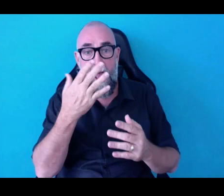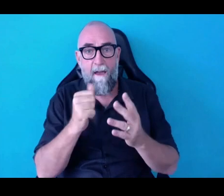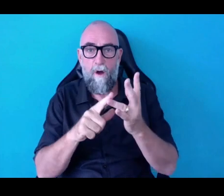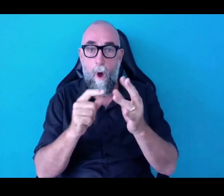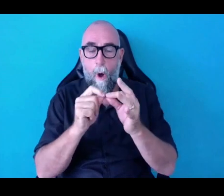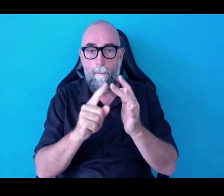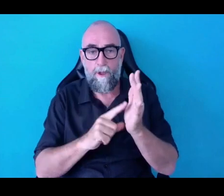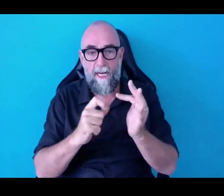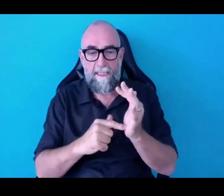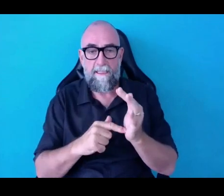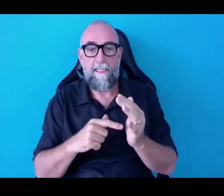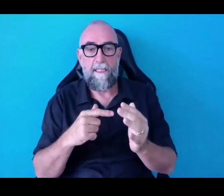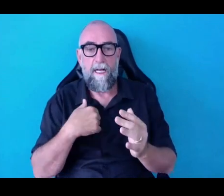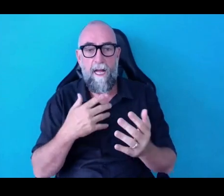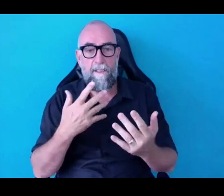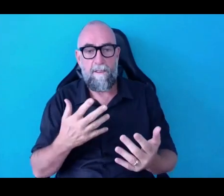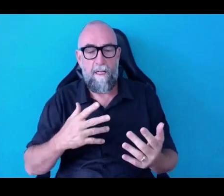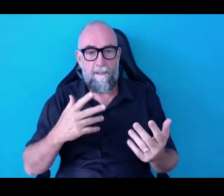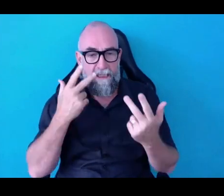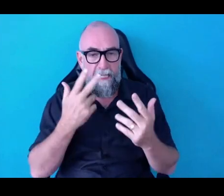motifs on plates, TV,